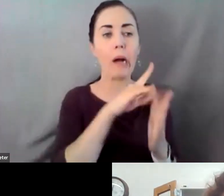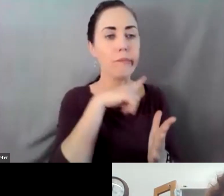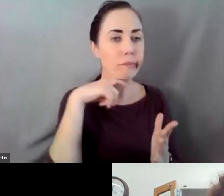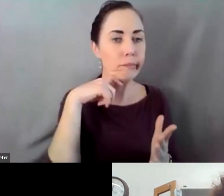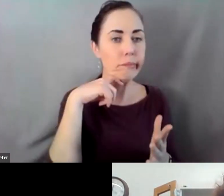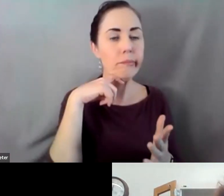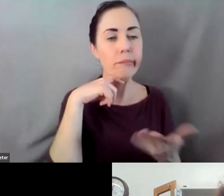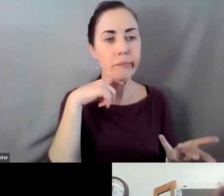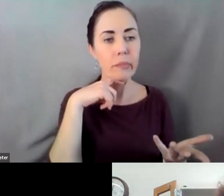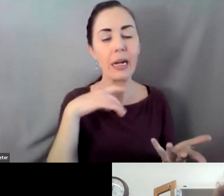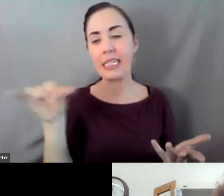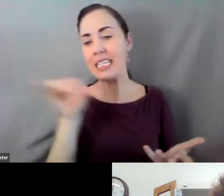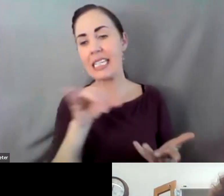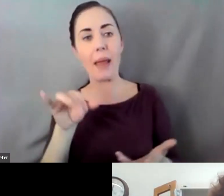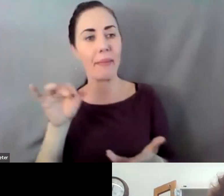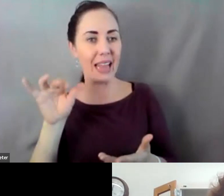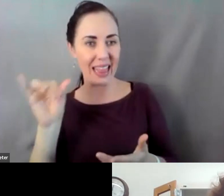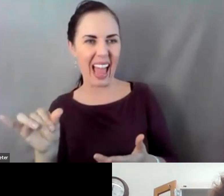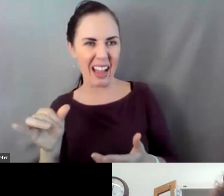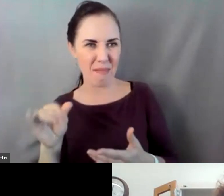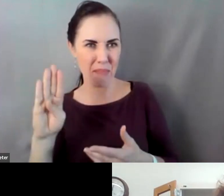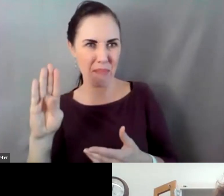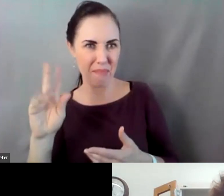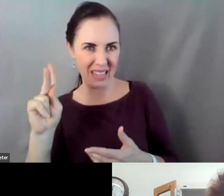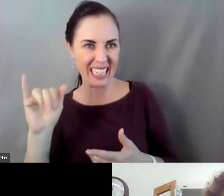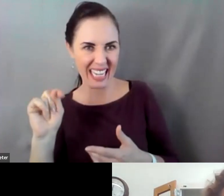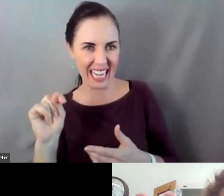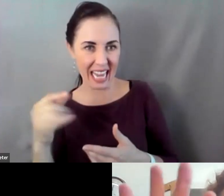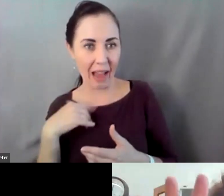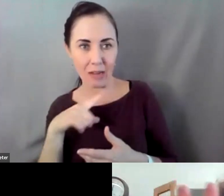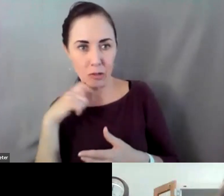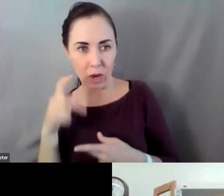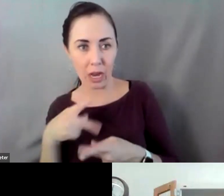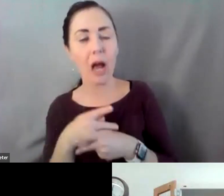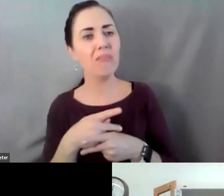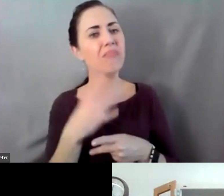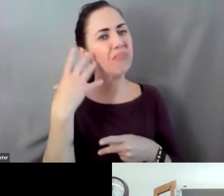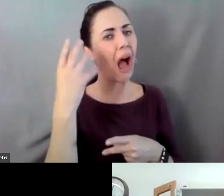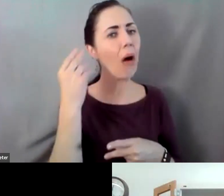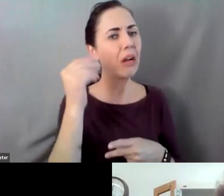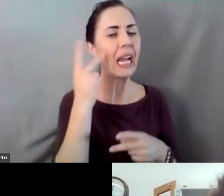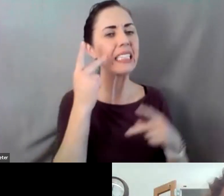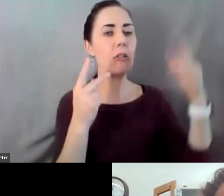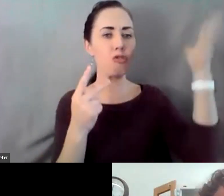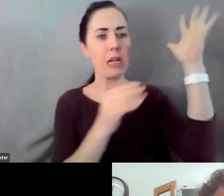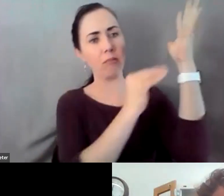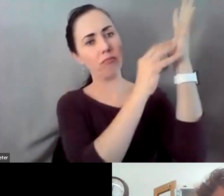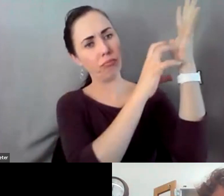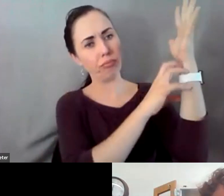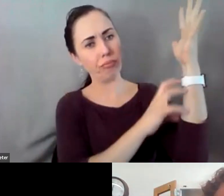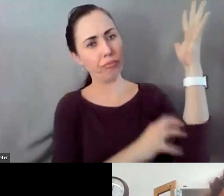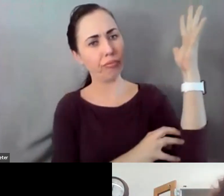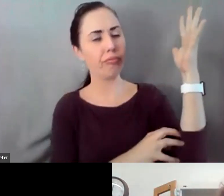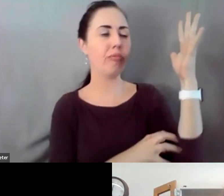dried out mushroom that you have that you received in your kit, you can see dried mushrooms that are on the sides of trees or on